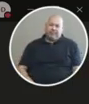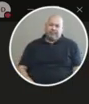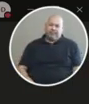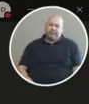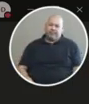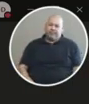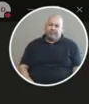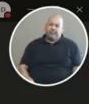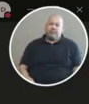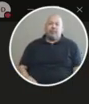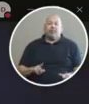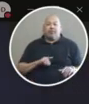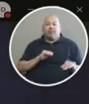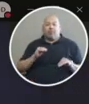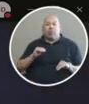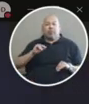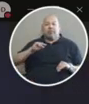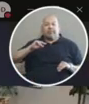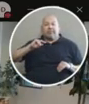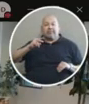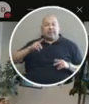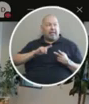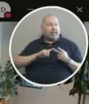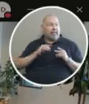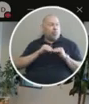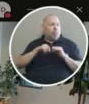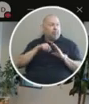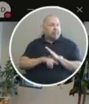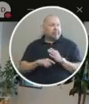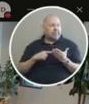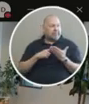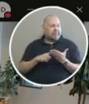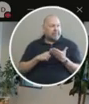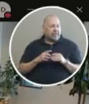We have a motion and a second. Is there further discussion?